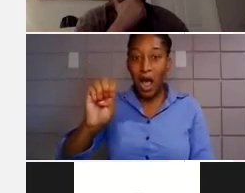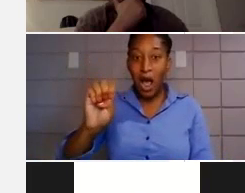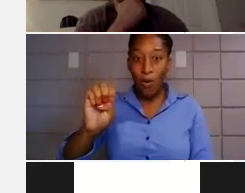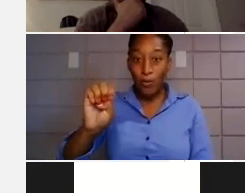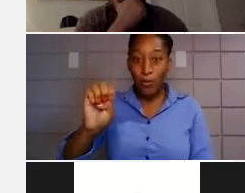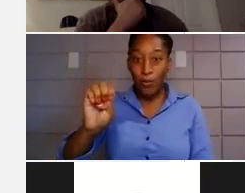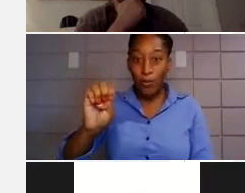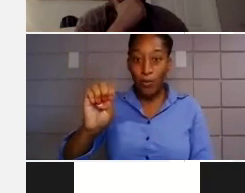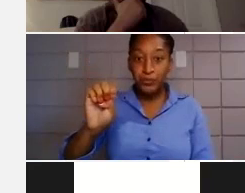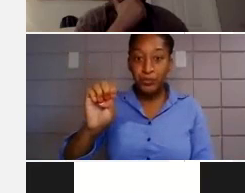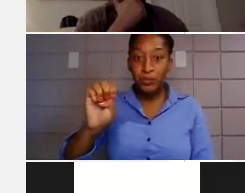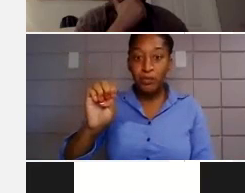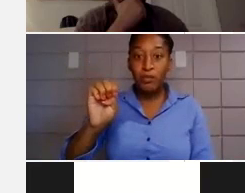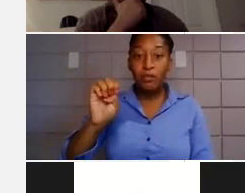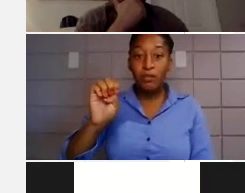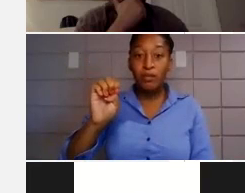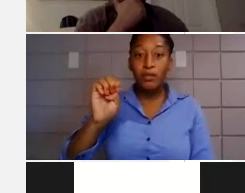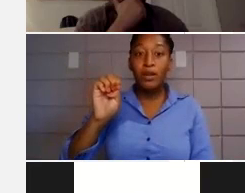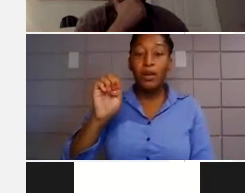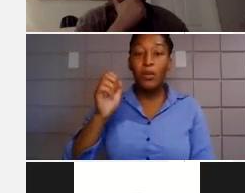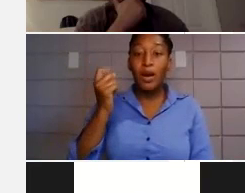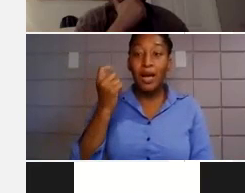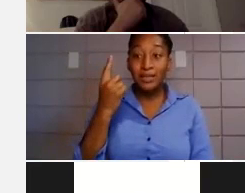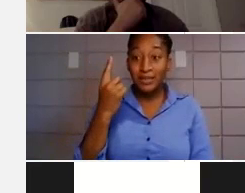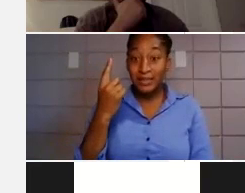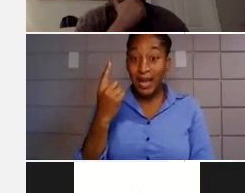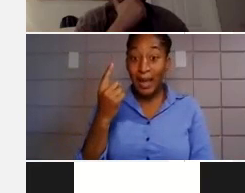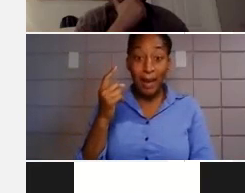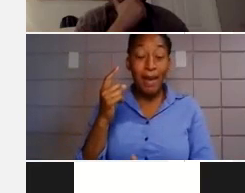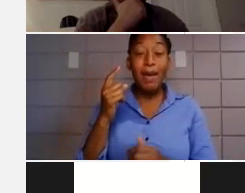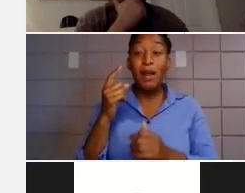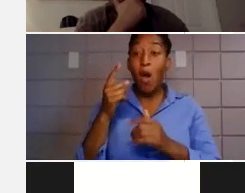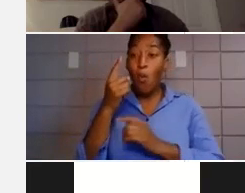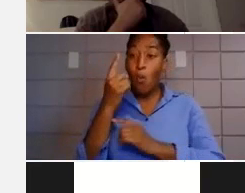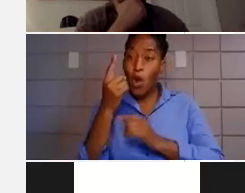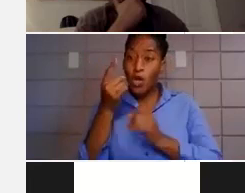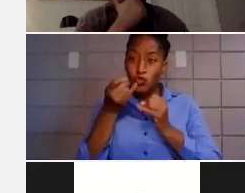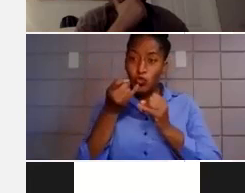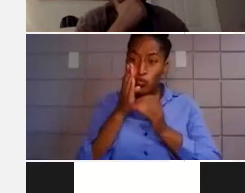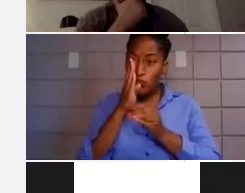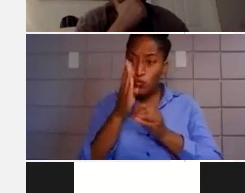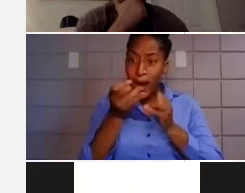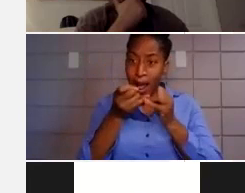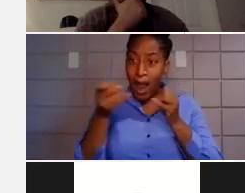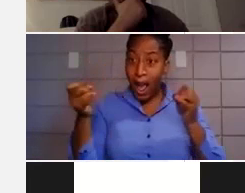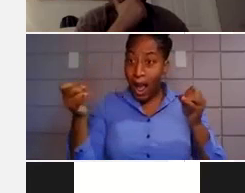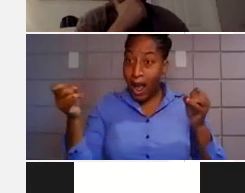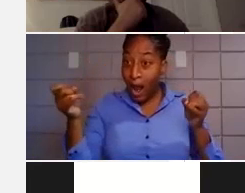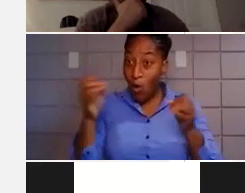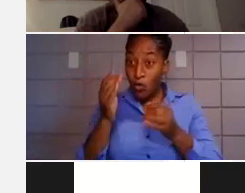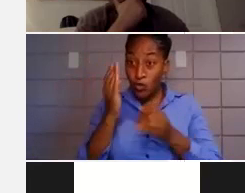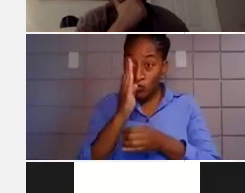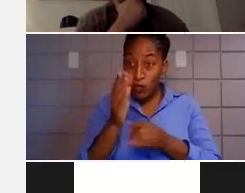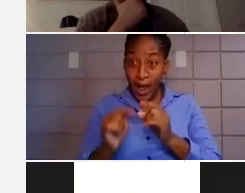we're moving beyond the object moving in a straight line to an object that'll, in this